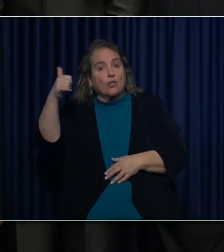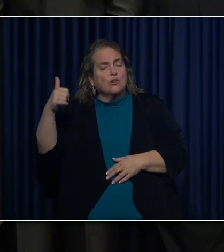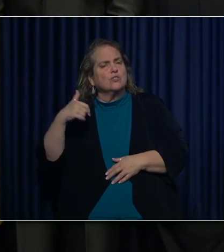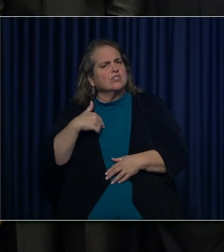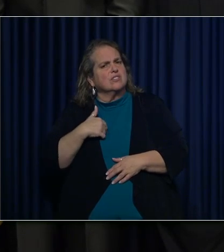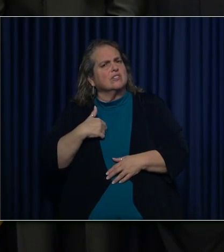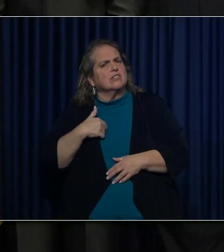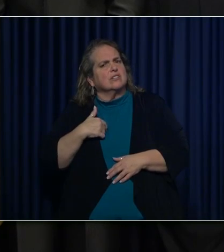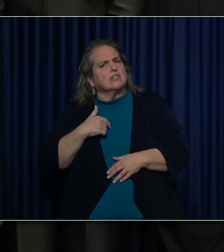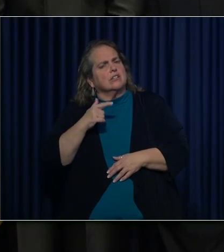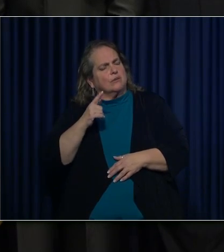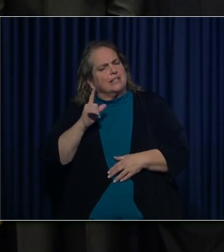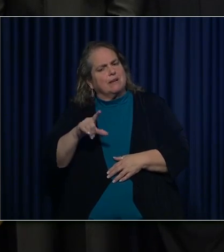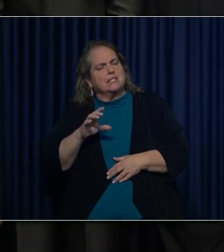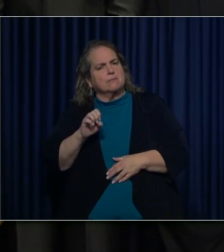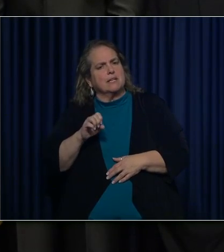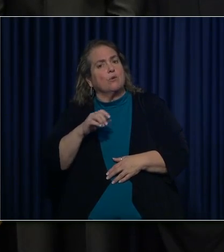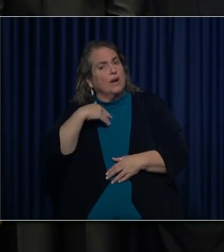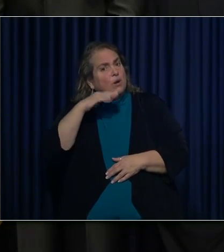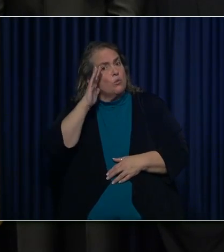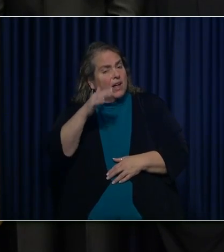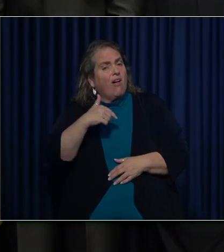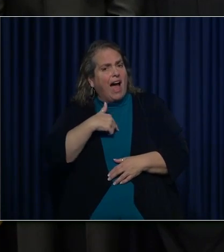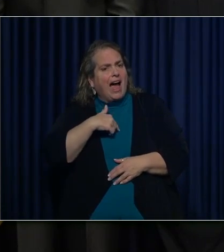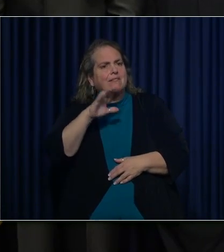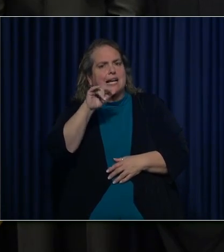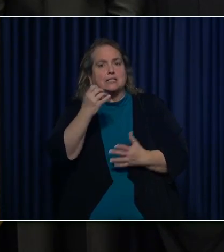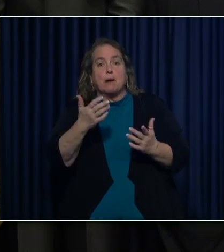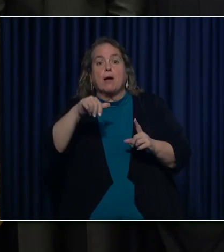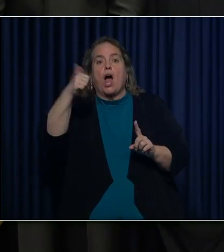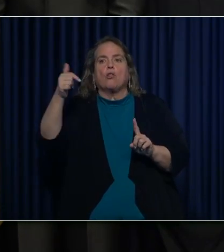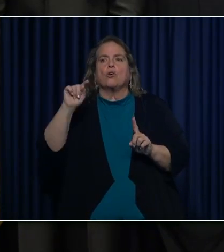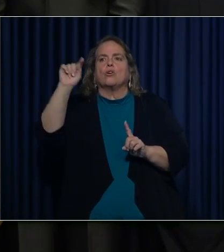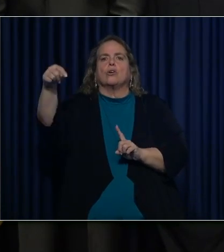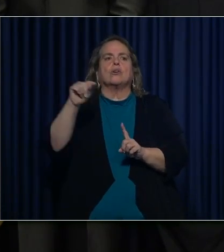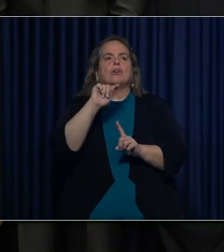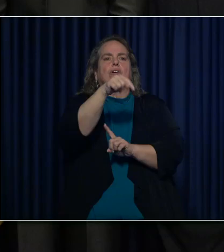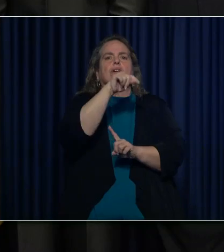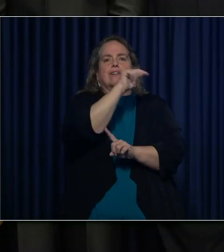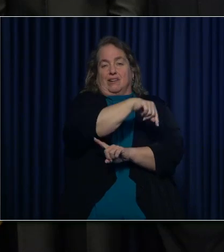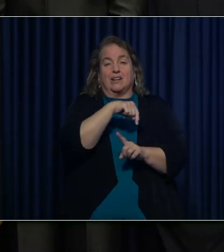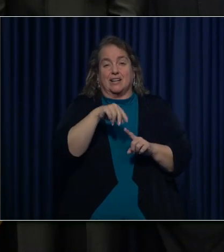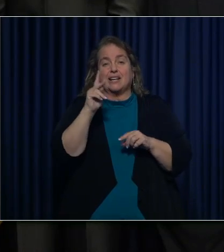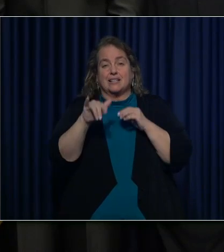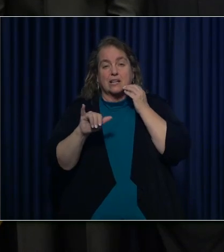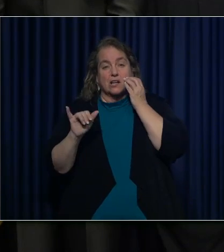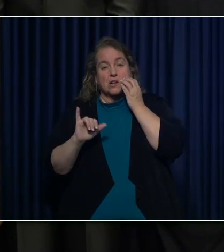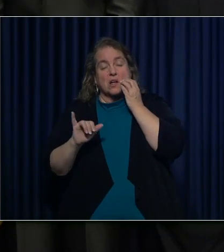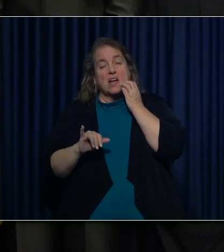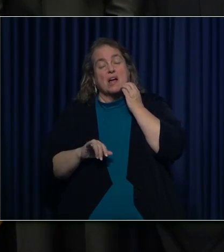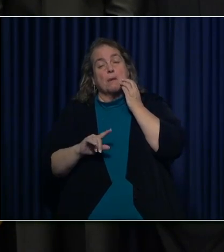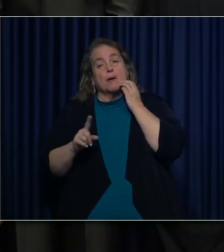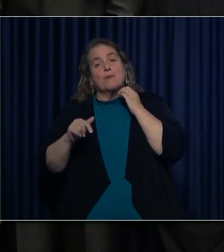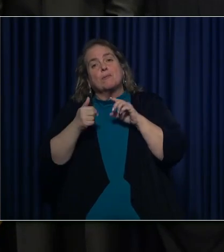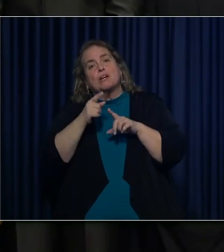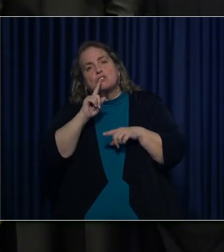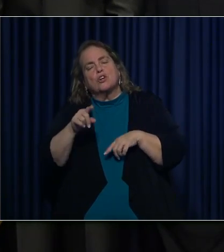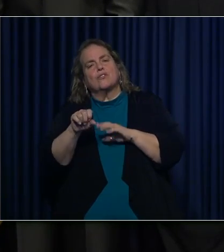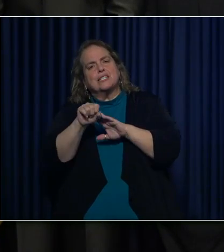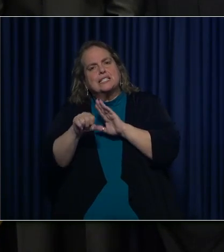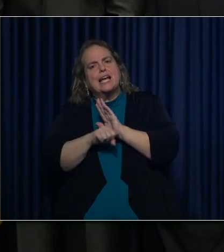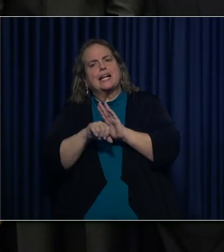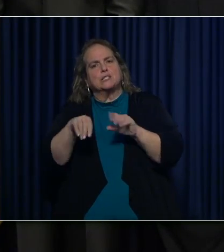have positive cases elsewhere. It's where we think this is going, that the state is providing every